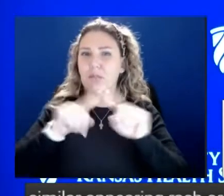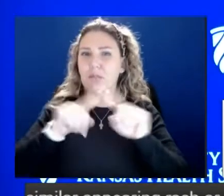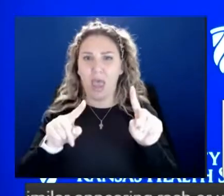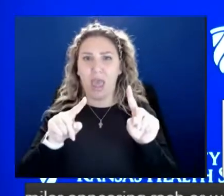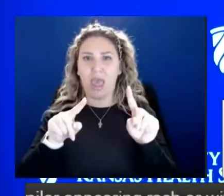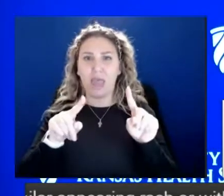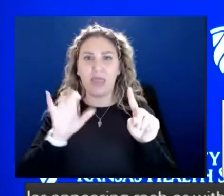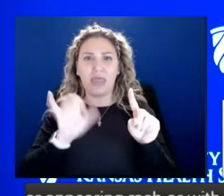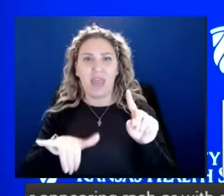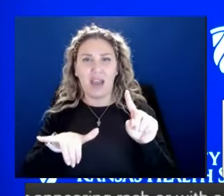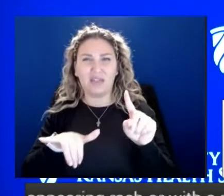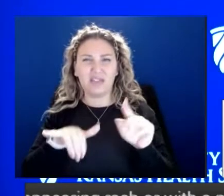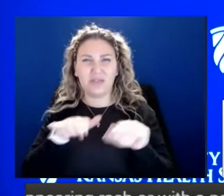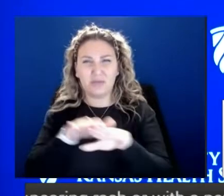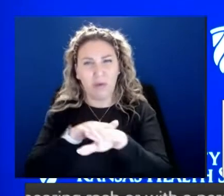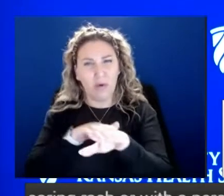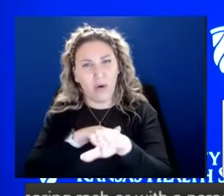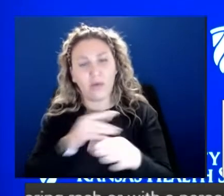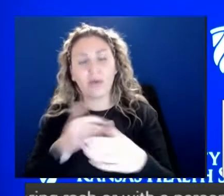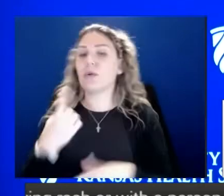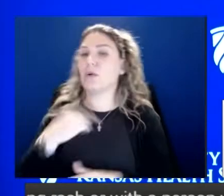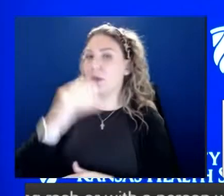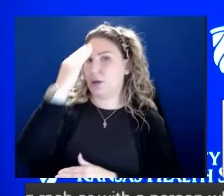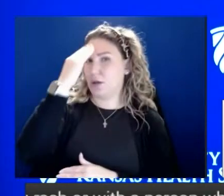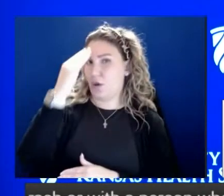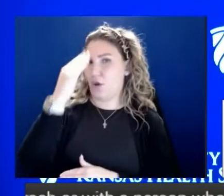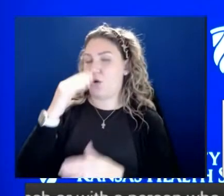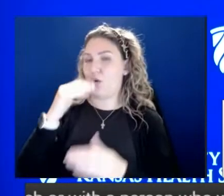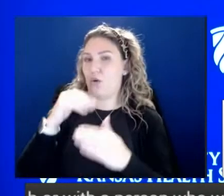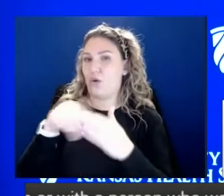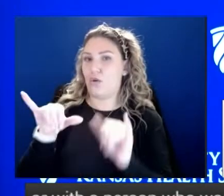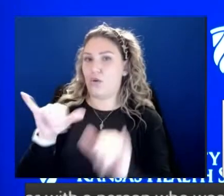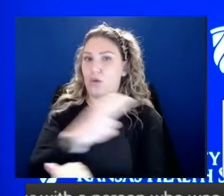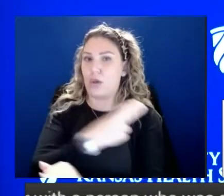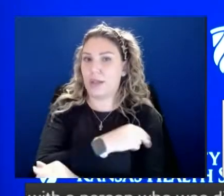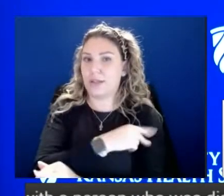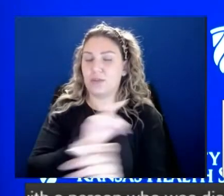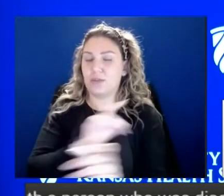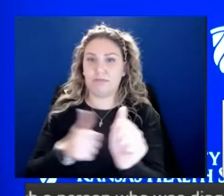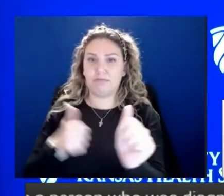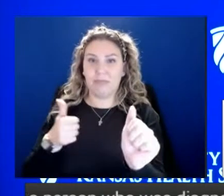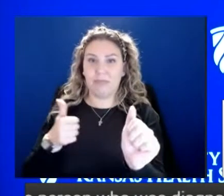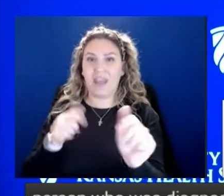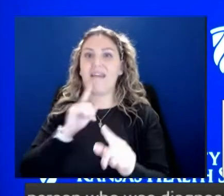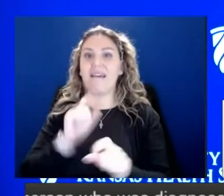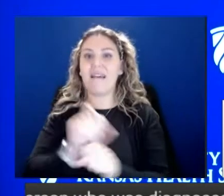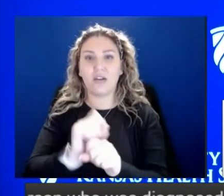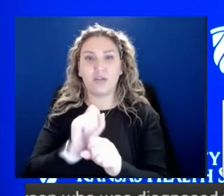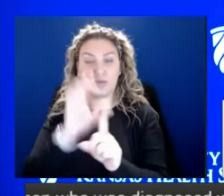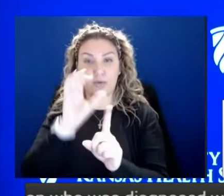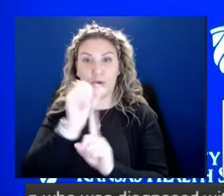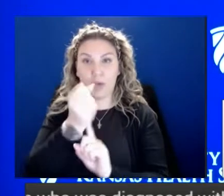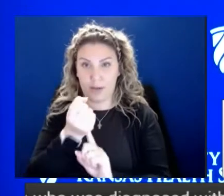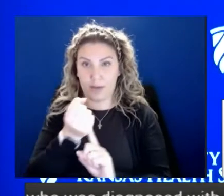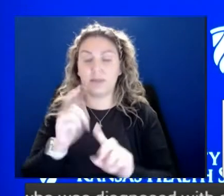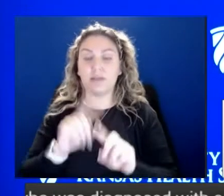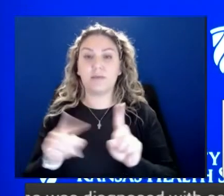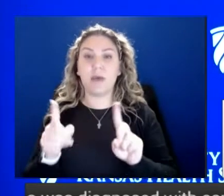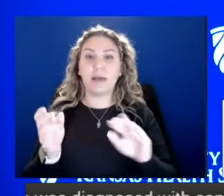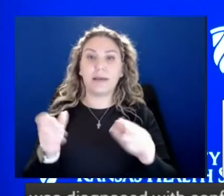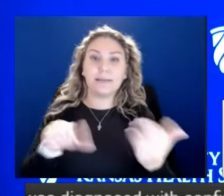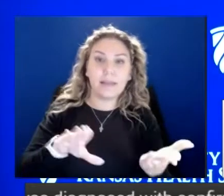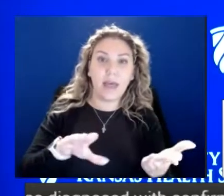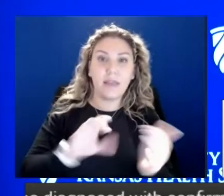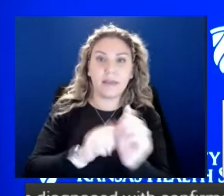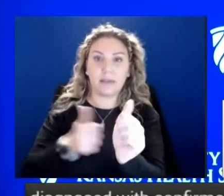again, we know that hospitalizations lag behind the actual cases. But we know that deaths lag behind those